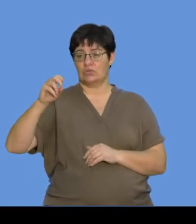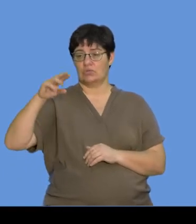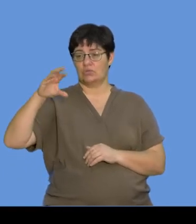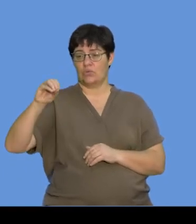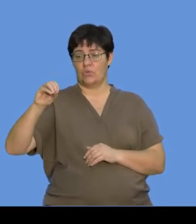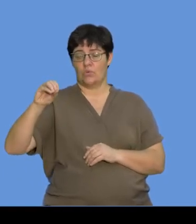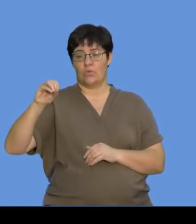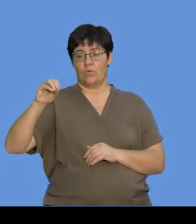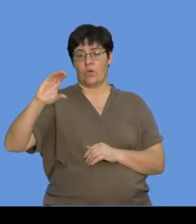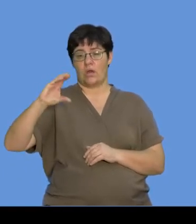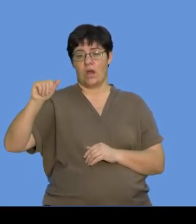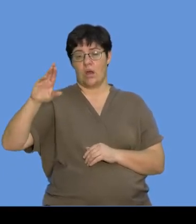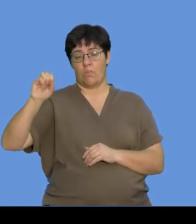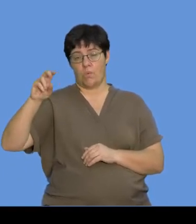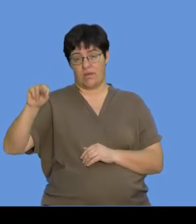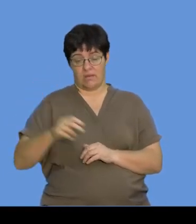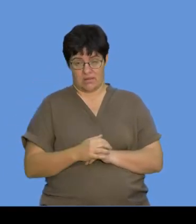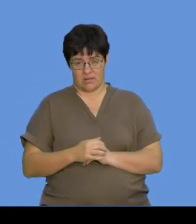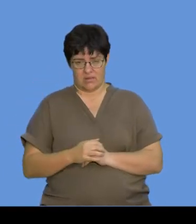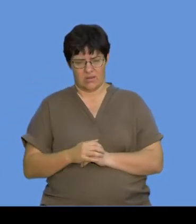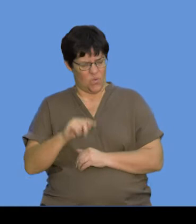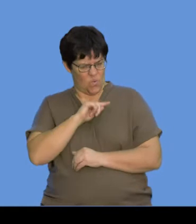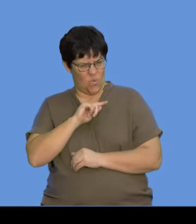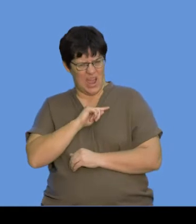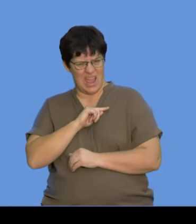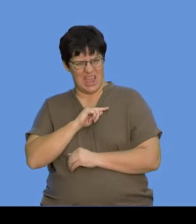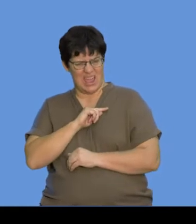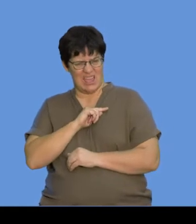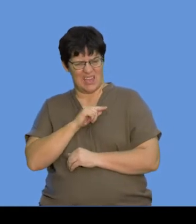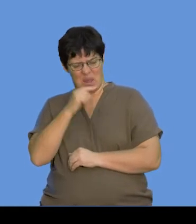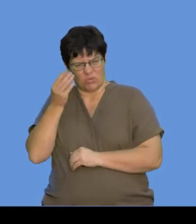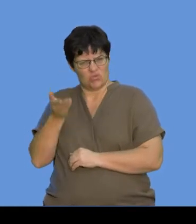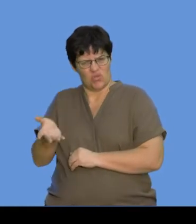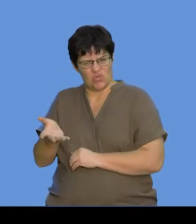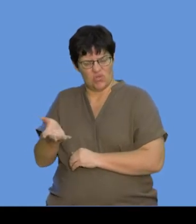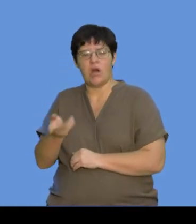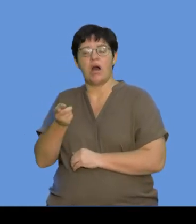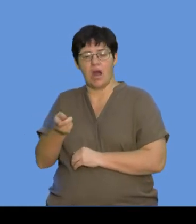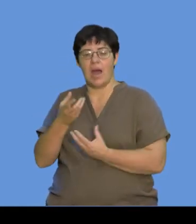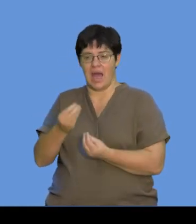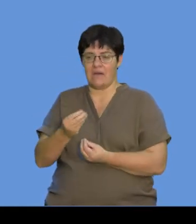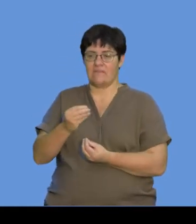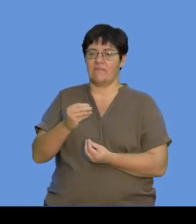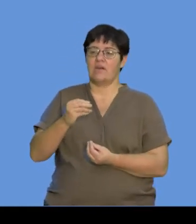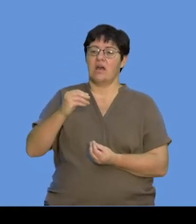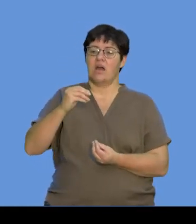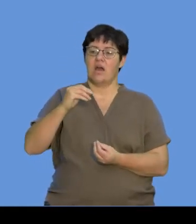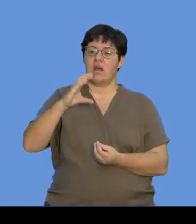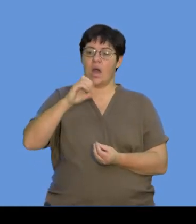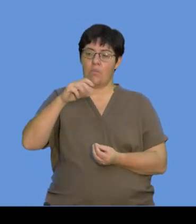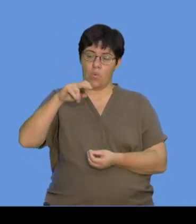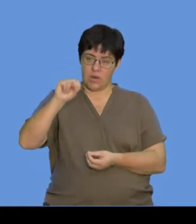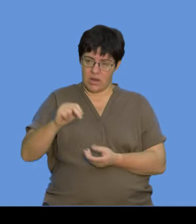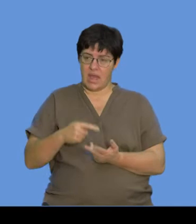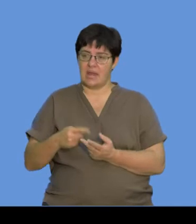okay? Let's call it a hydrocarbon. Why do we refer to it as a hydrocarbon? Because it consists of carbon